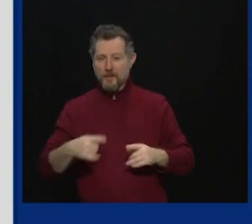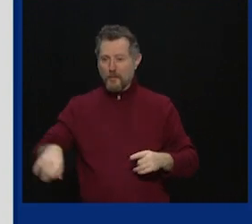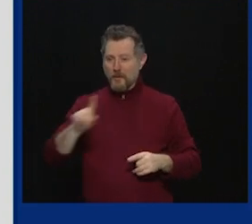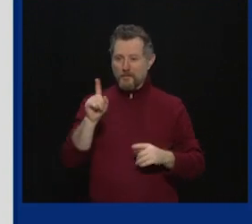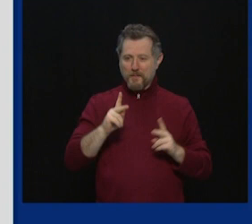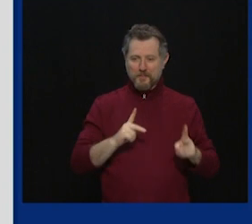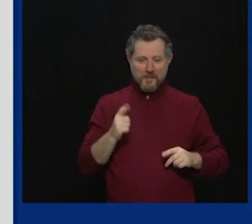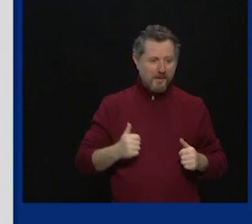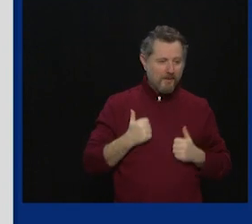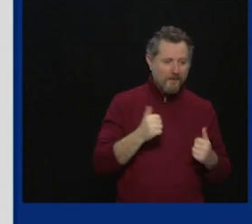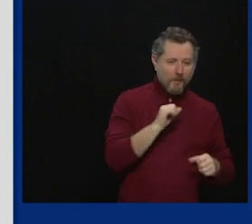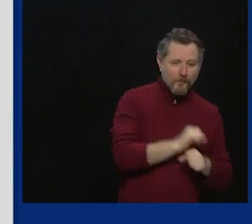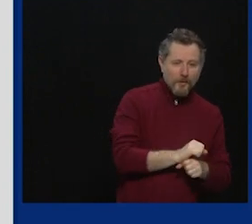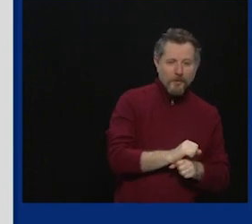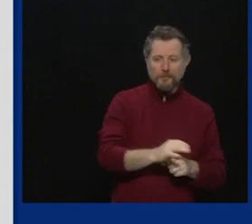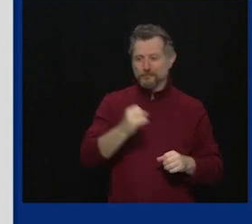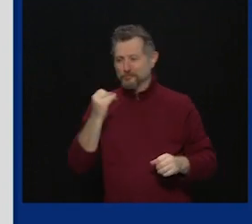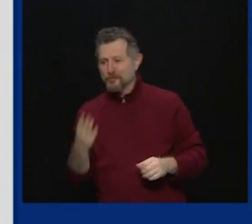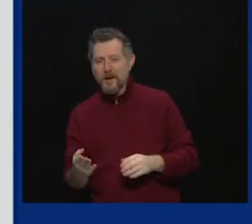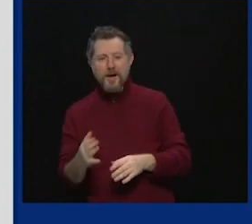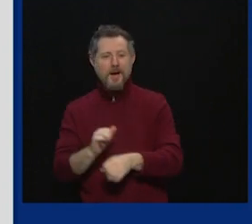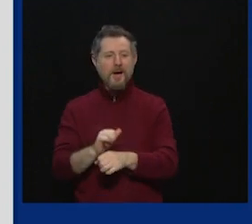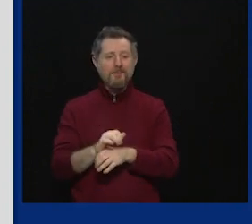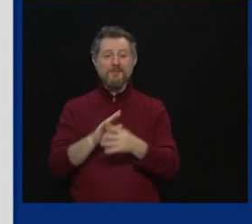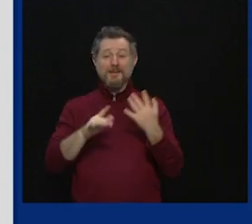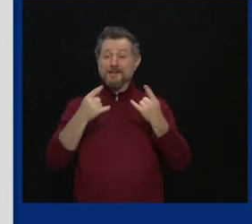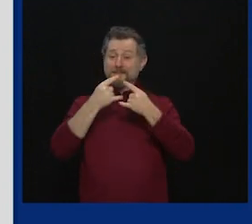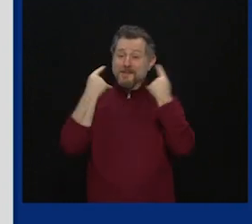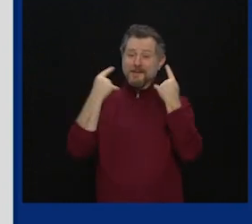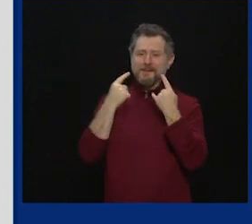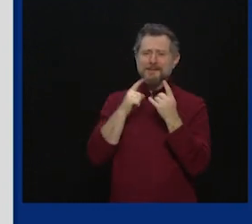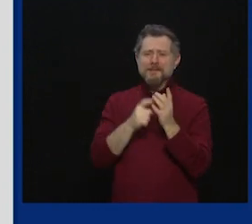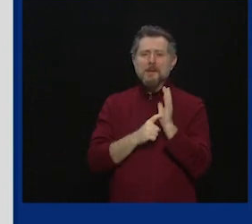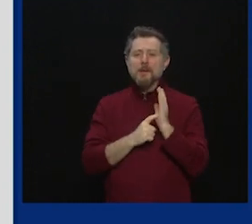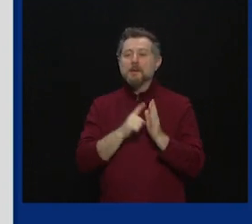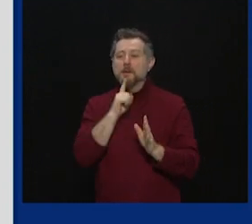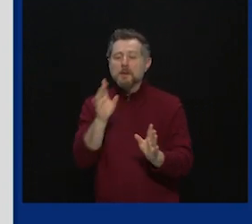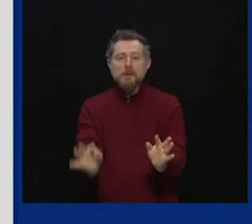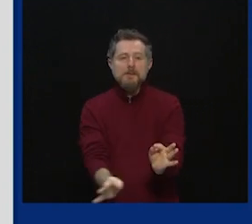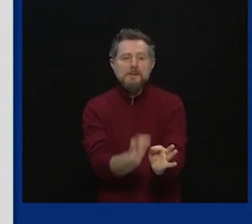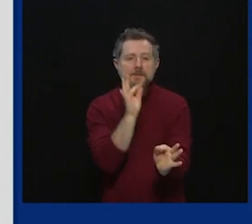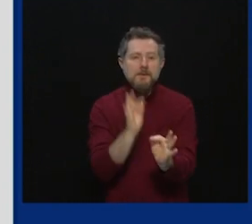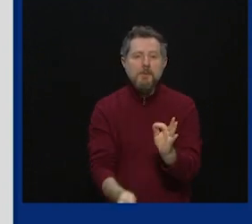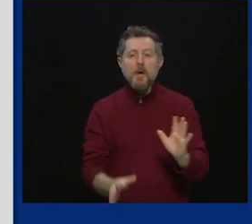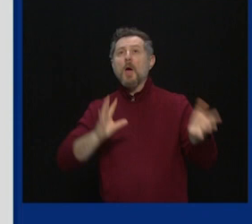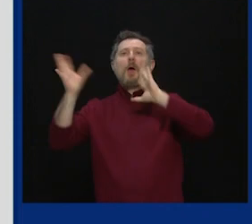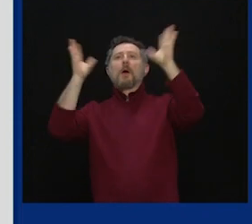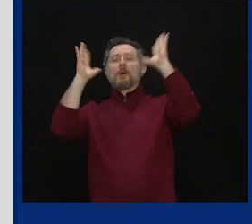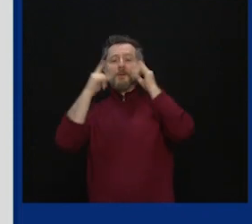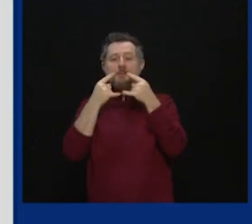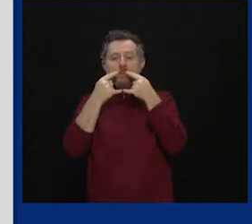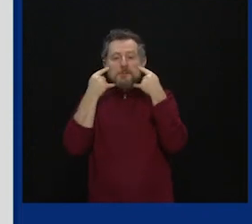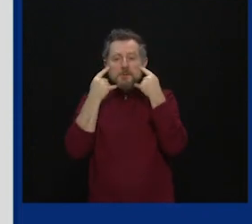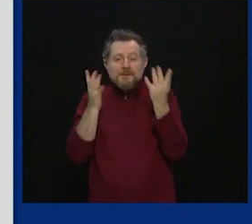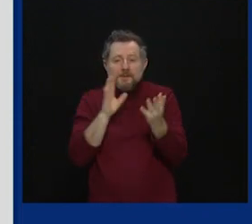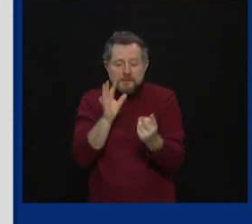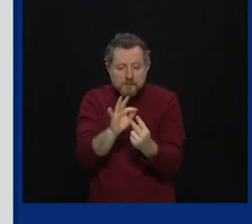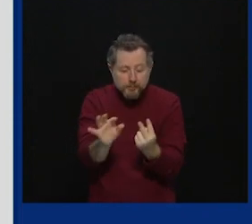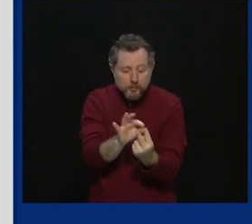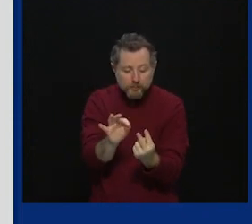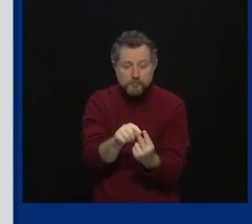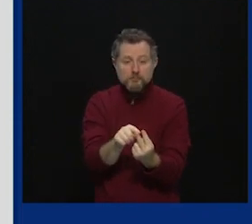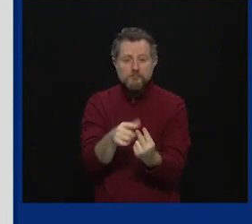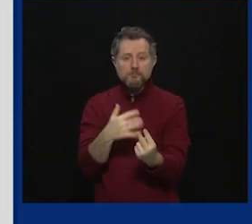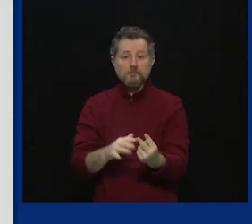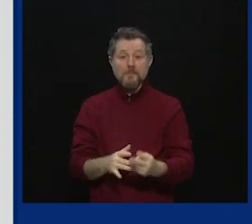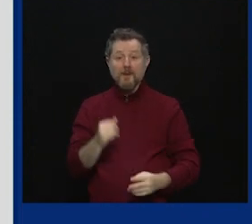And so this mask mandate simply gives you the option, if you are already a facility